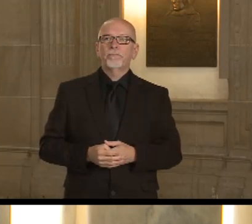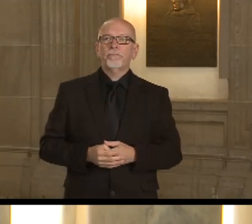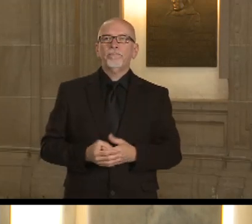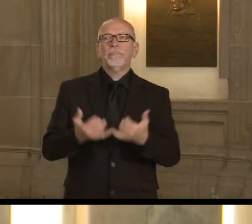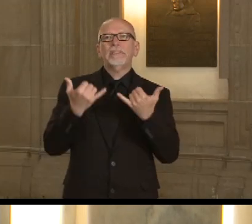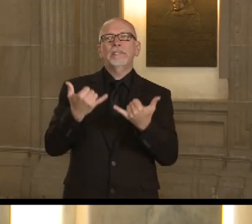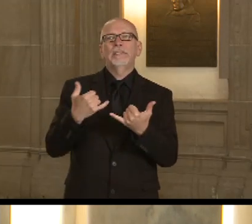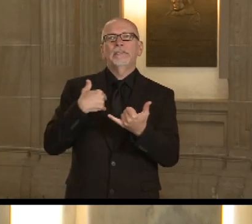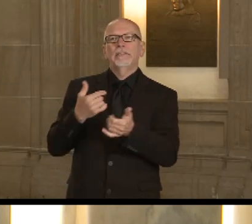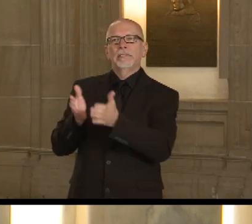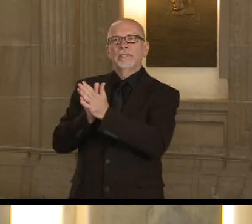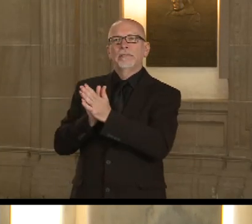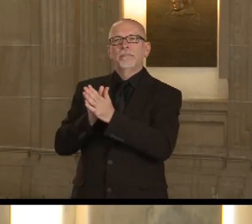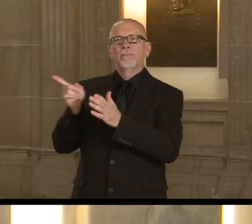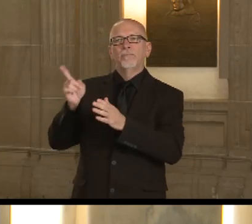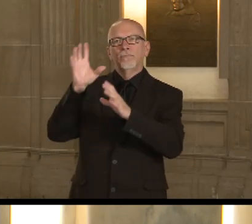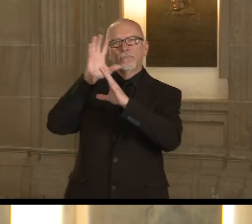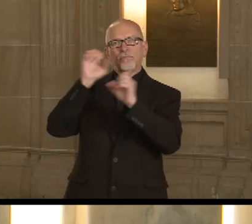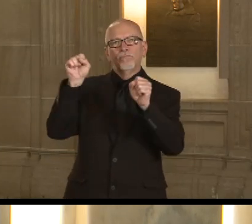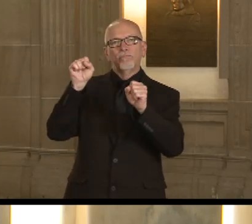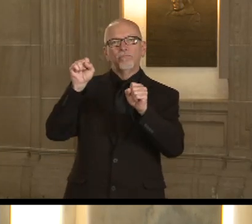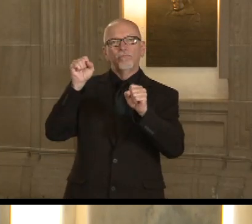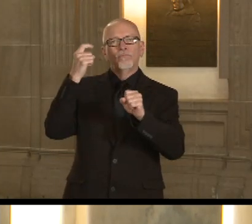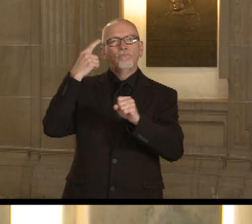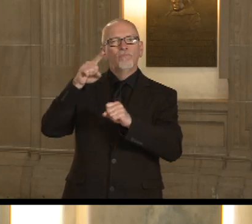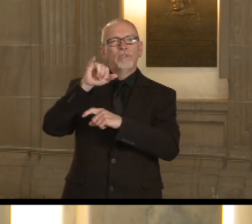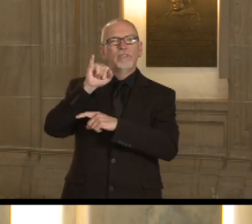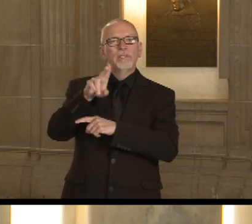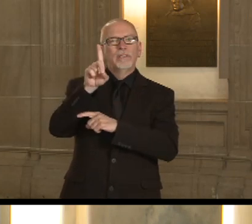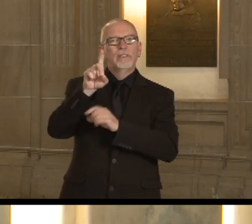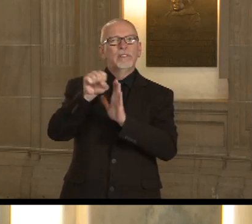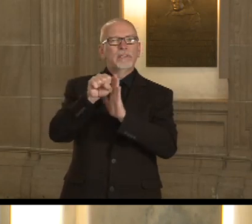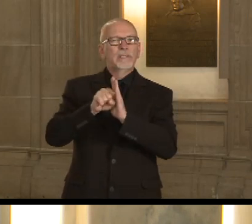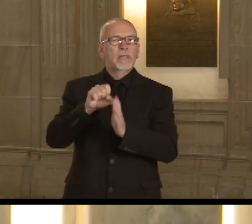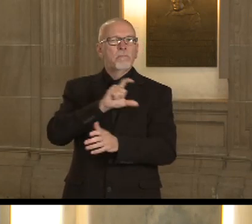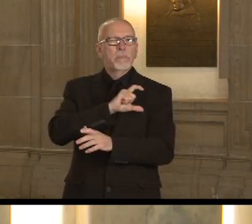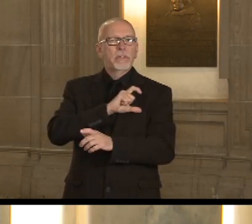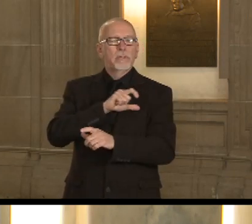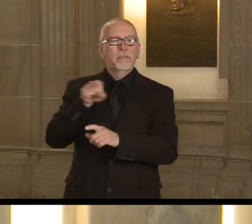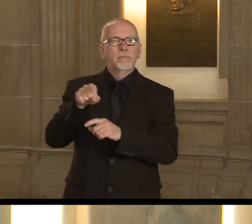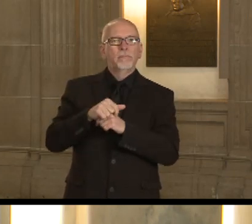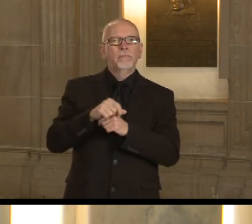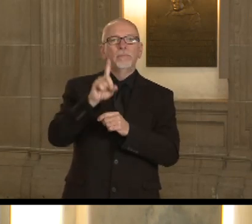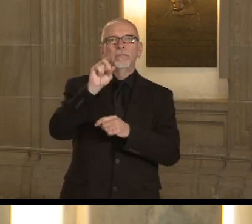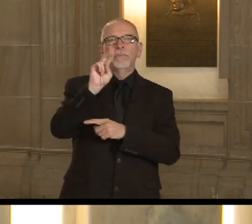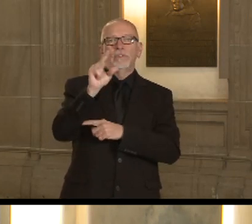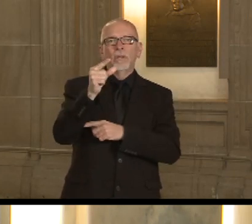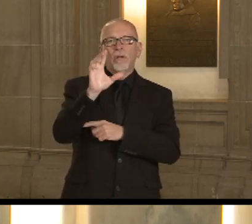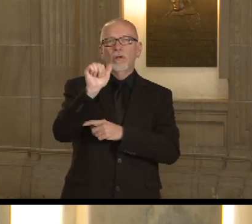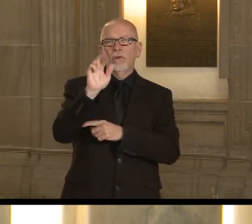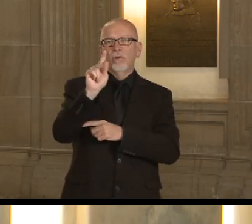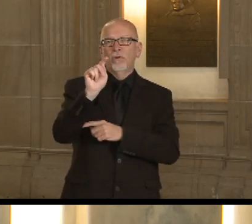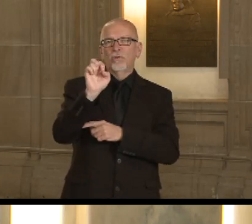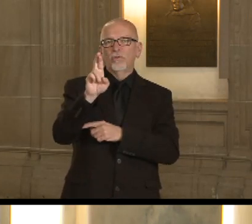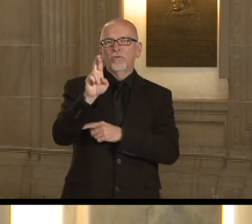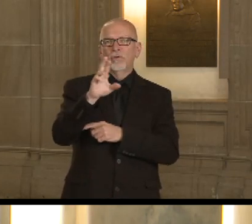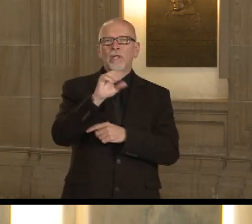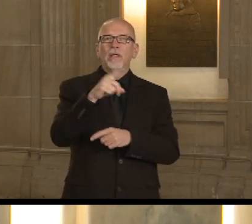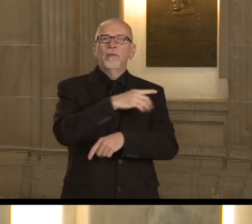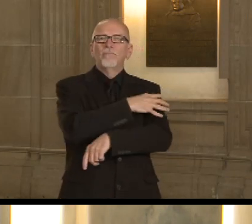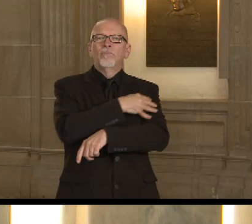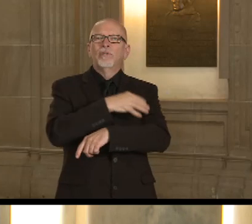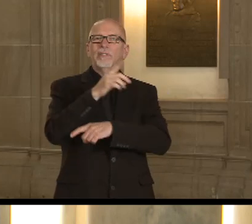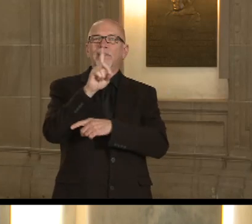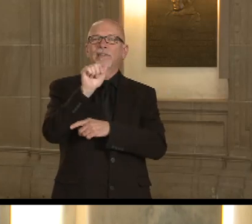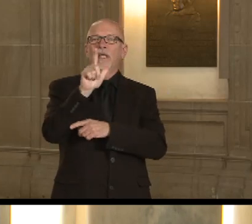And now I'd ask the superintendent of the Indiana State Police, Doug Carter, and Brigadier General